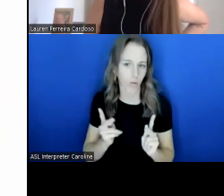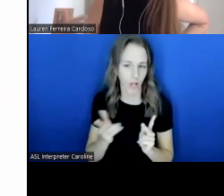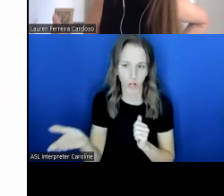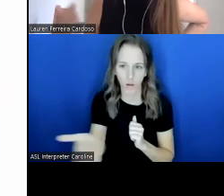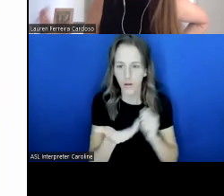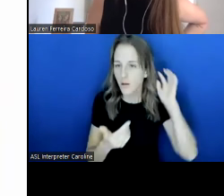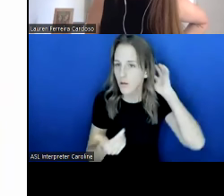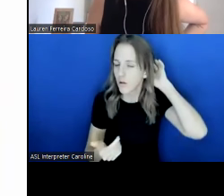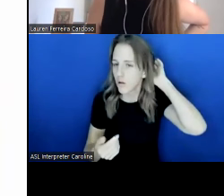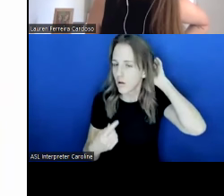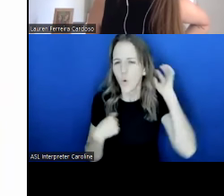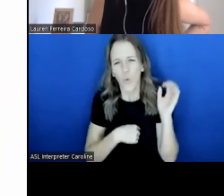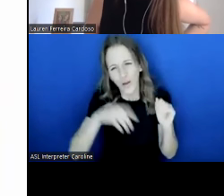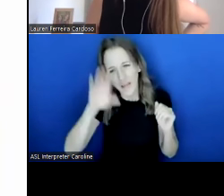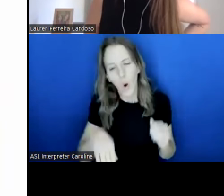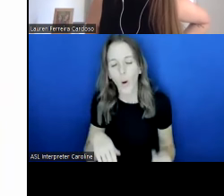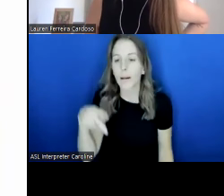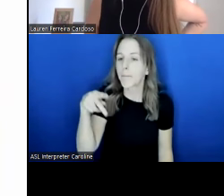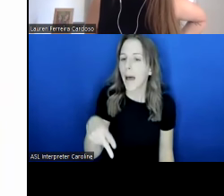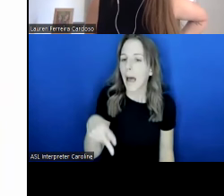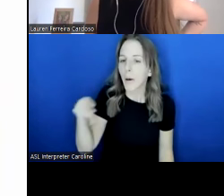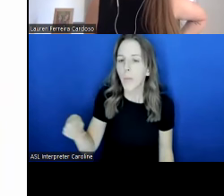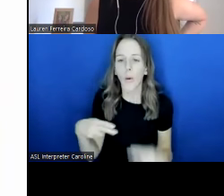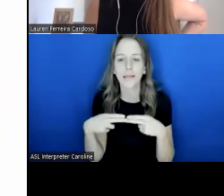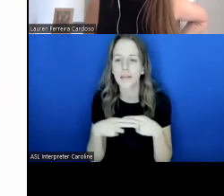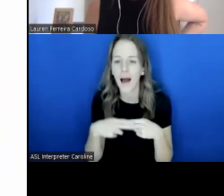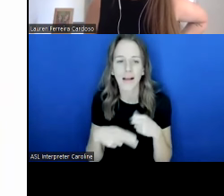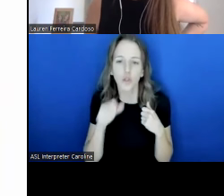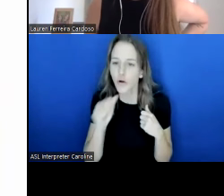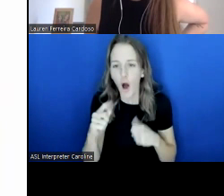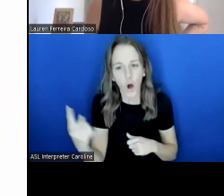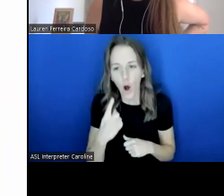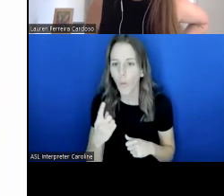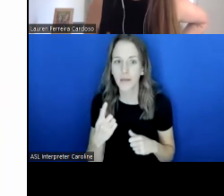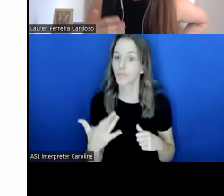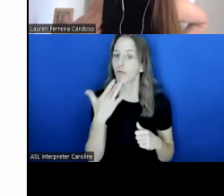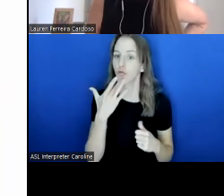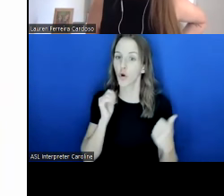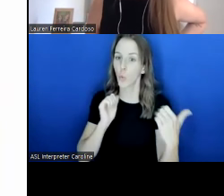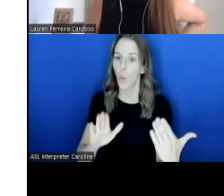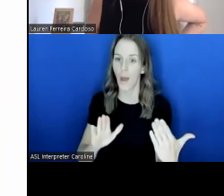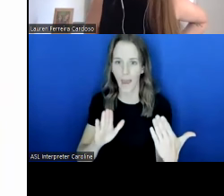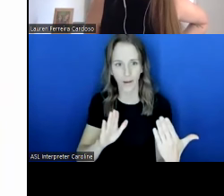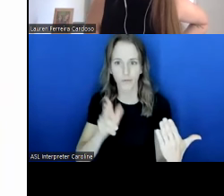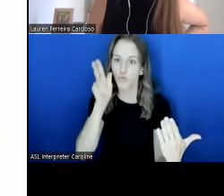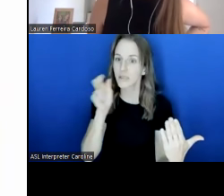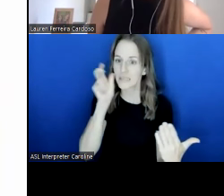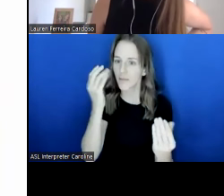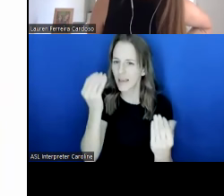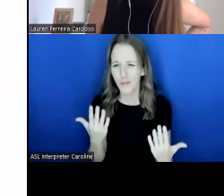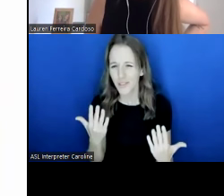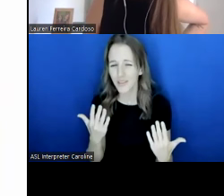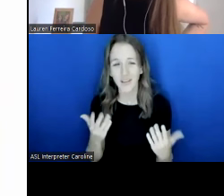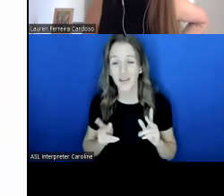We're aware that a PowerPoint presentation is not always the best way people want to receive information. No one really wants to read a